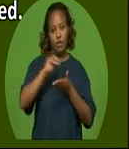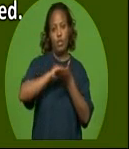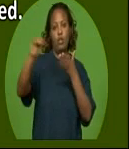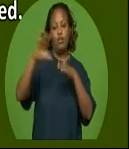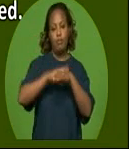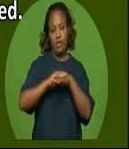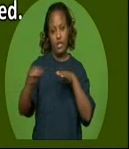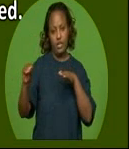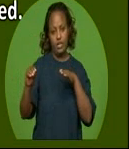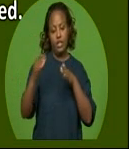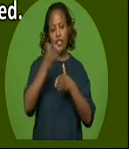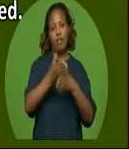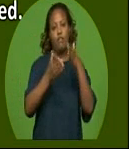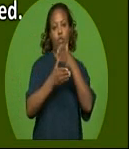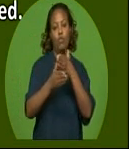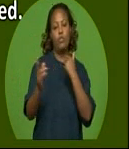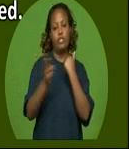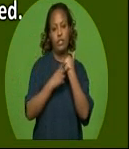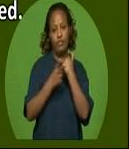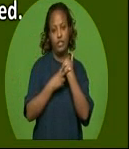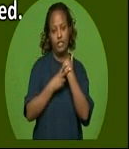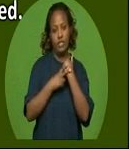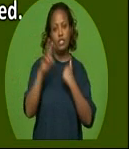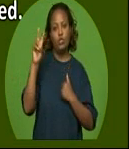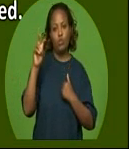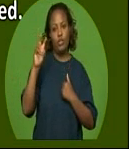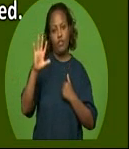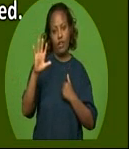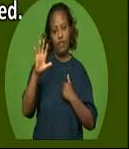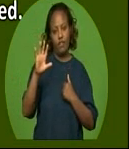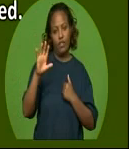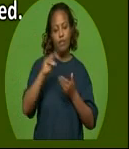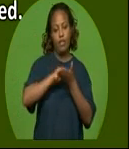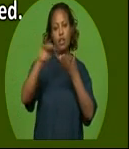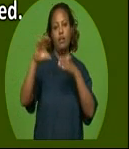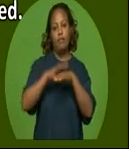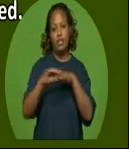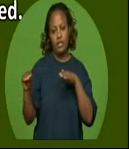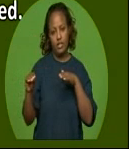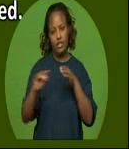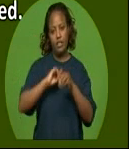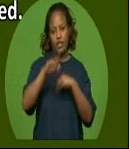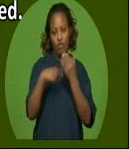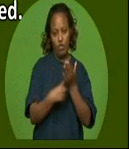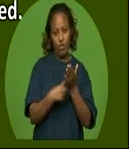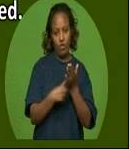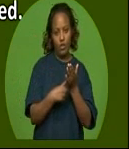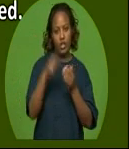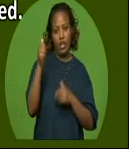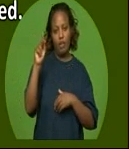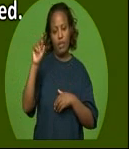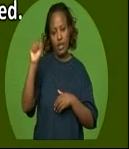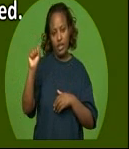150 million birr, the level of savings is 25 million birr.